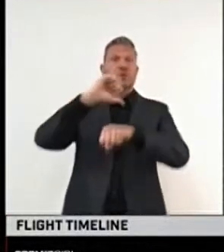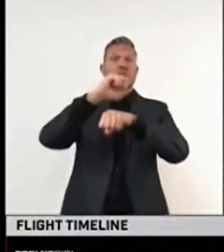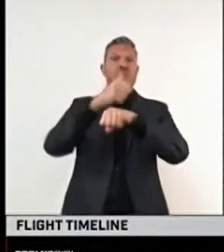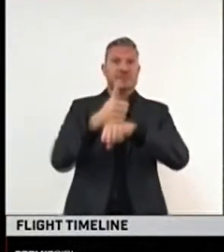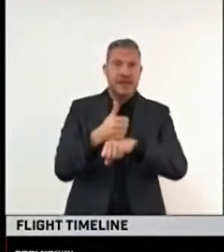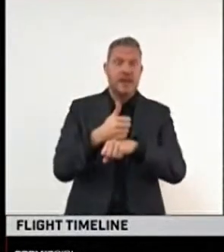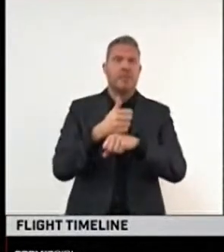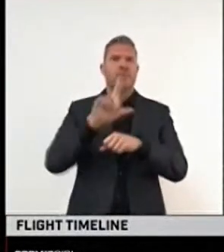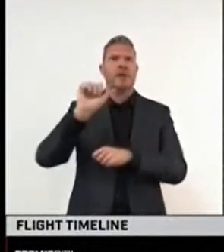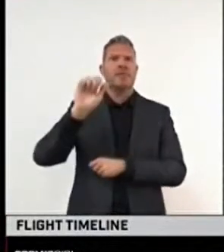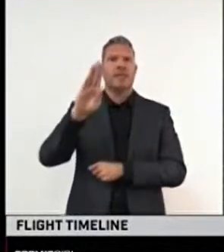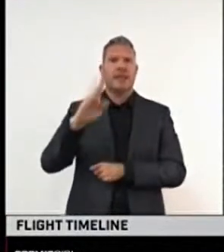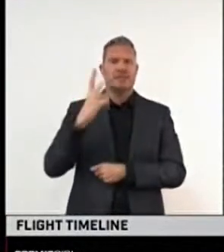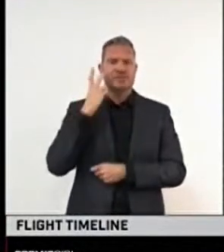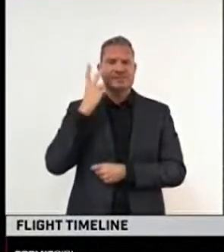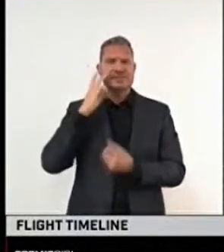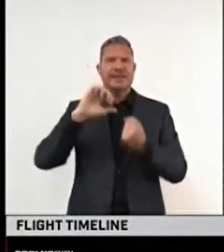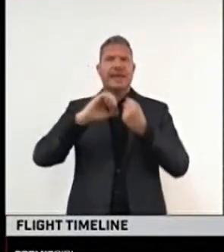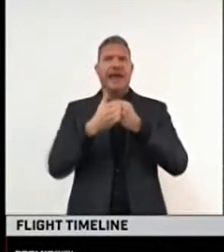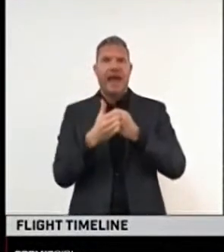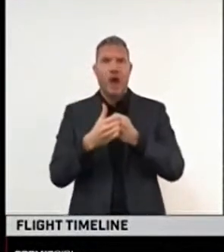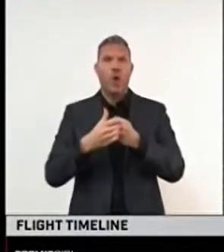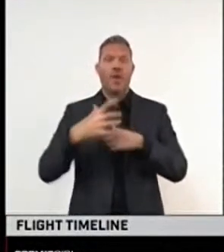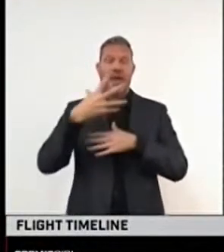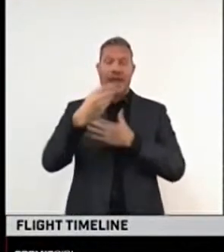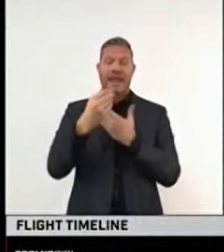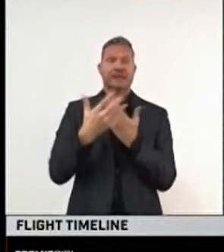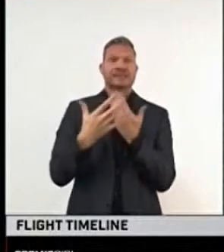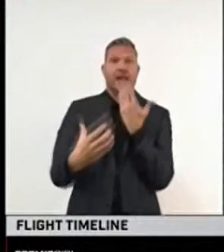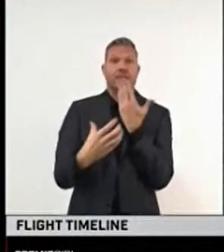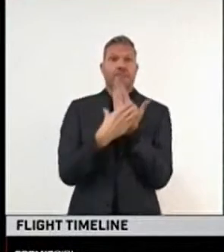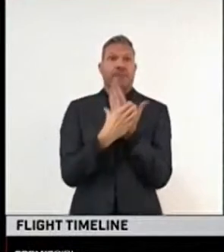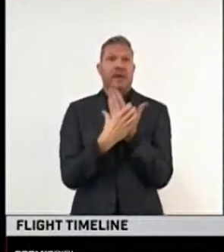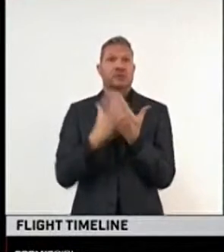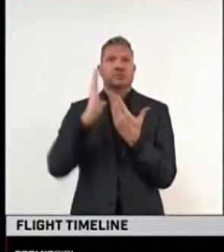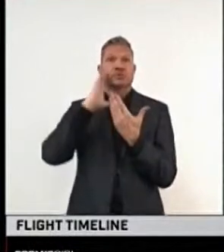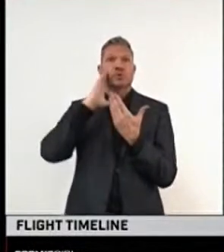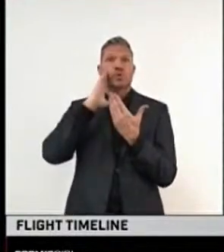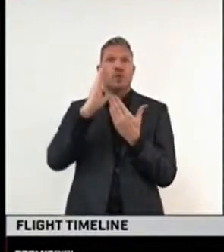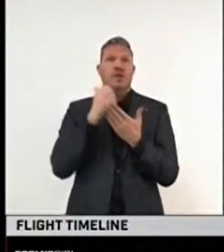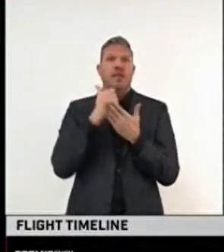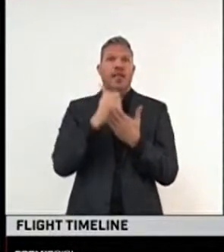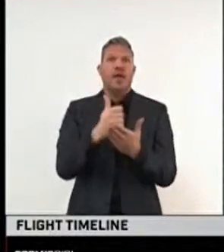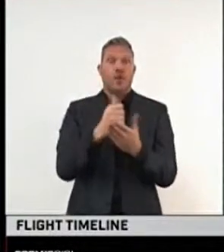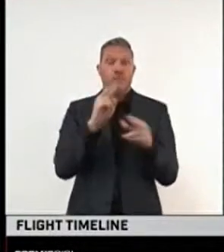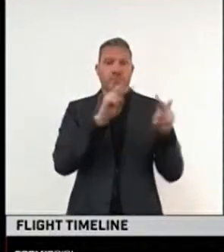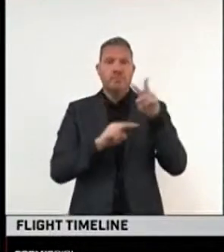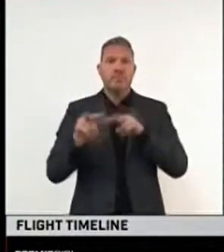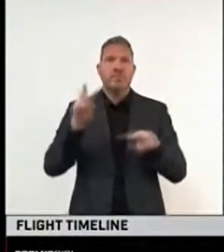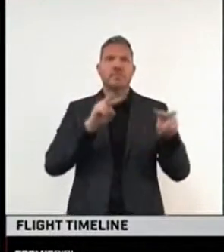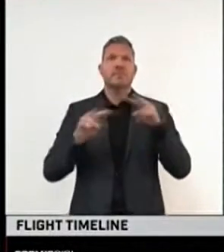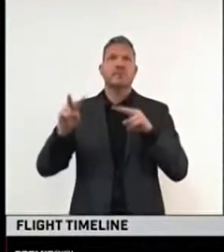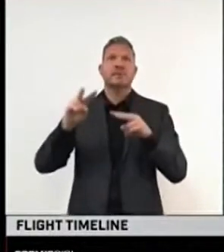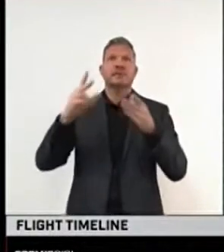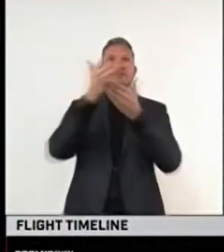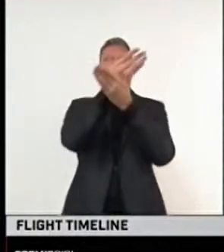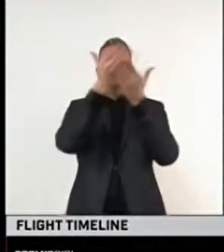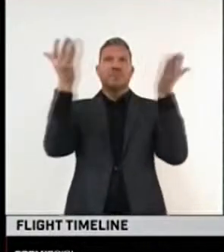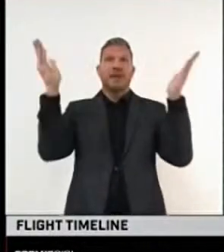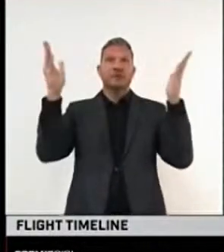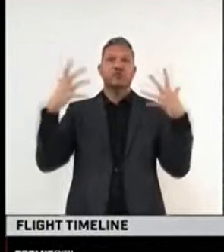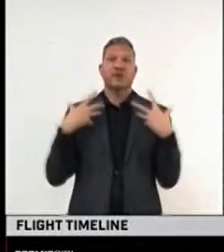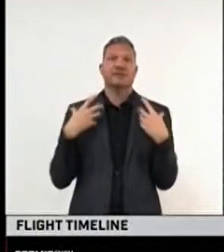a prototype patch placed on the exterior can provide details on spacecraft health via commercial satellite network